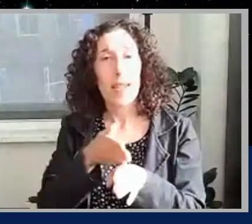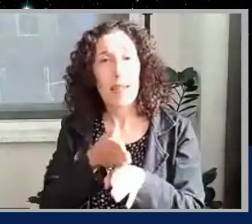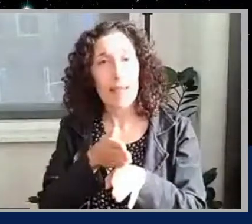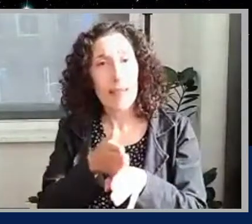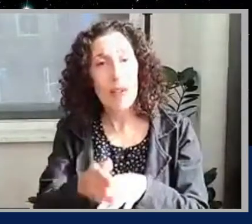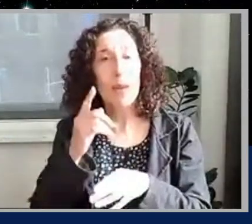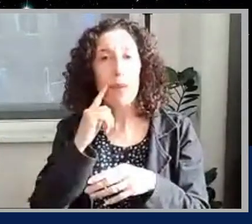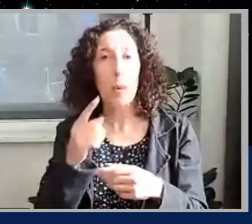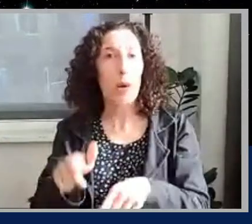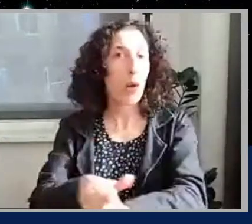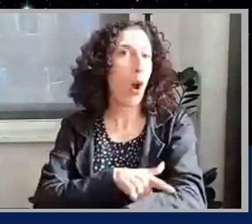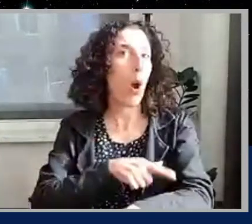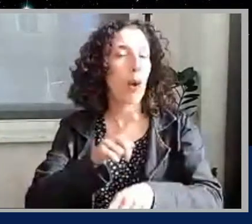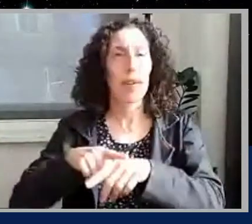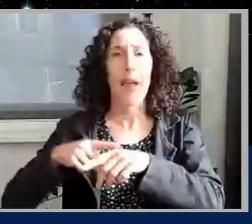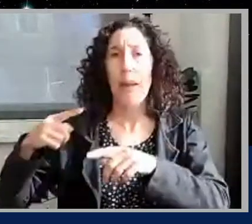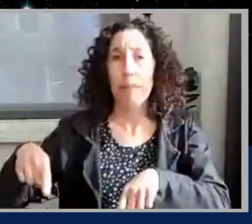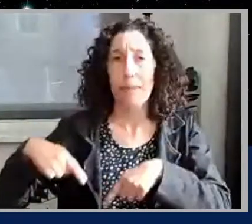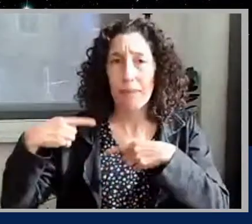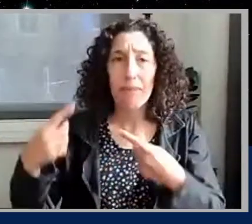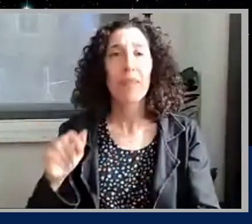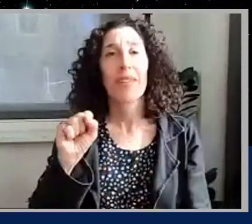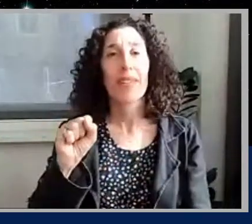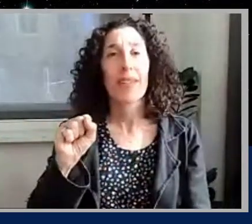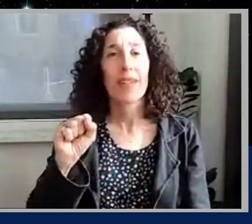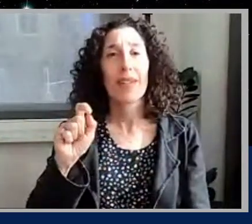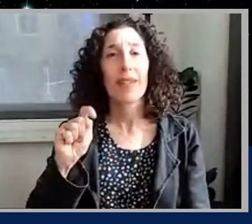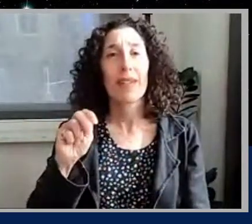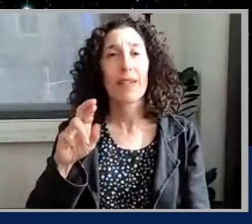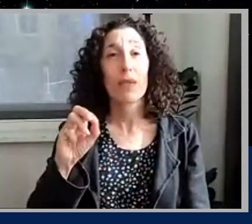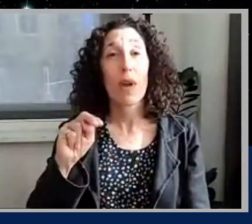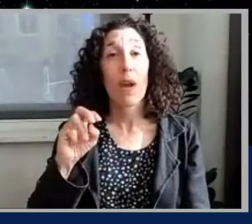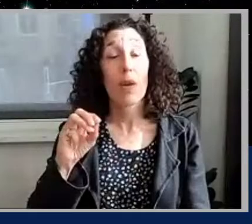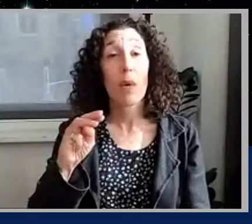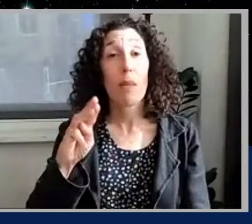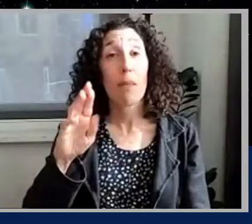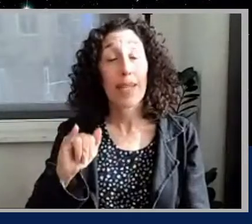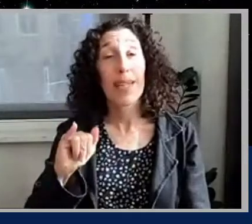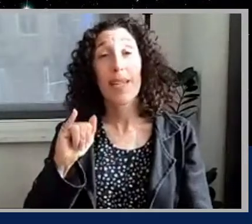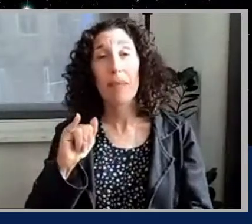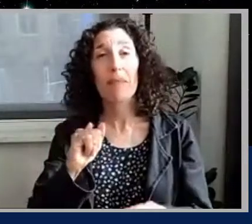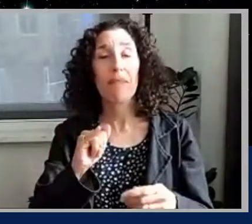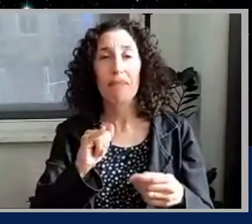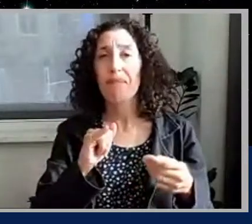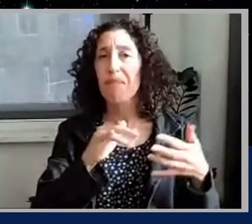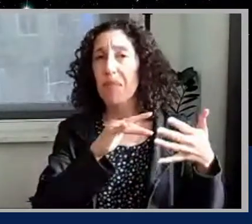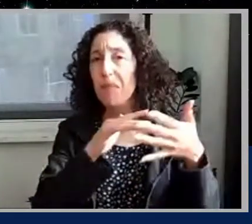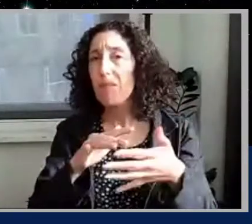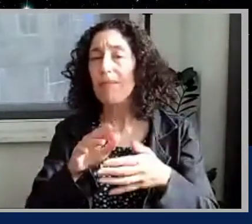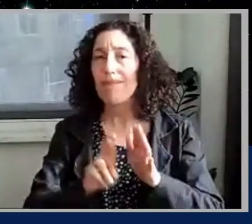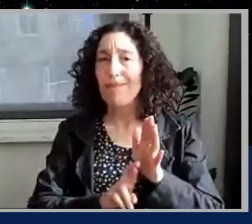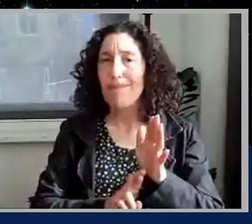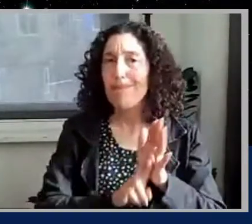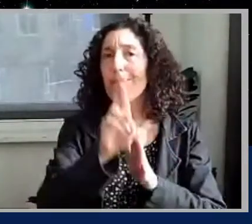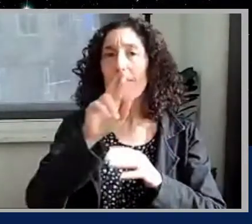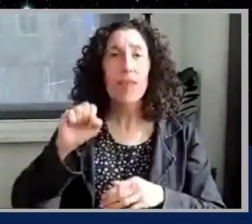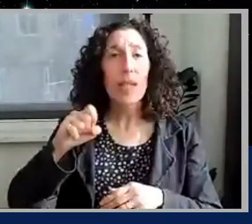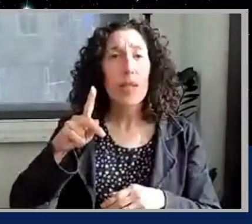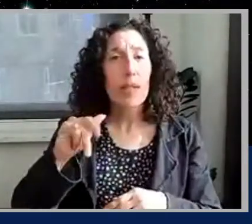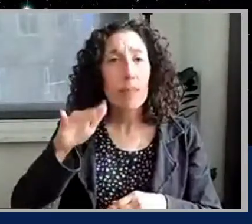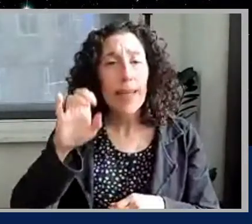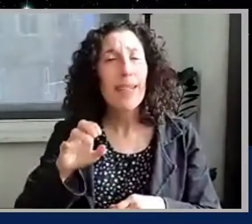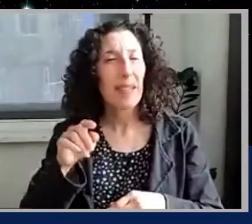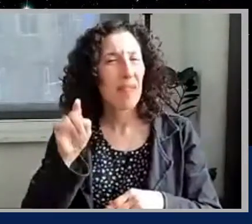it longer than I have, but either way, I love the fact that you are both in the field. And I'm so thrilled to have you both here today.